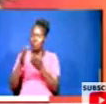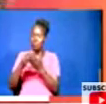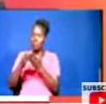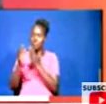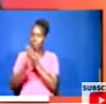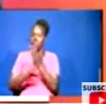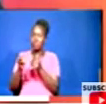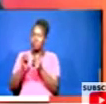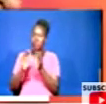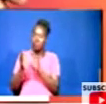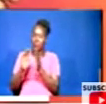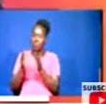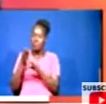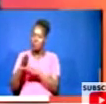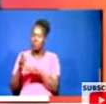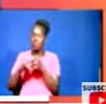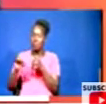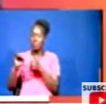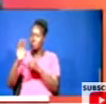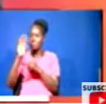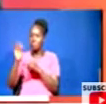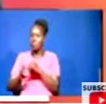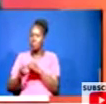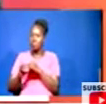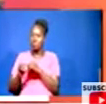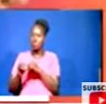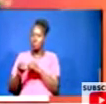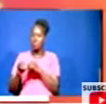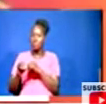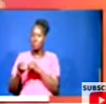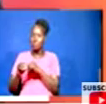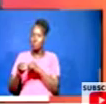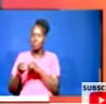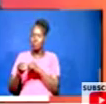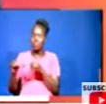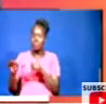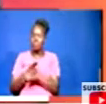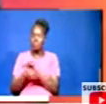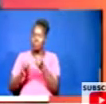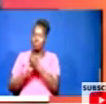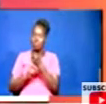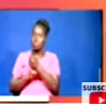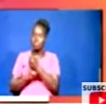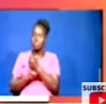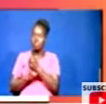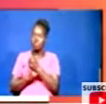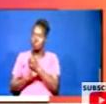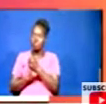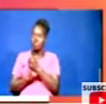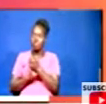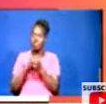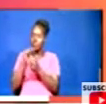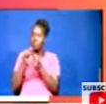to over 60%, close to 70% of Kenya's land space is actually supporting livestock production. And I've not talked